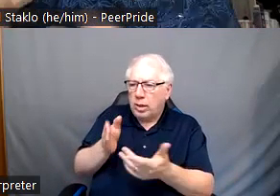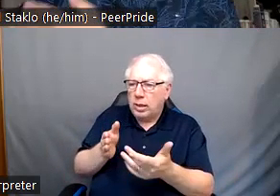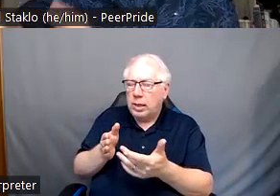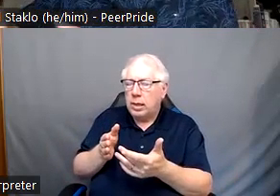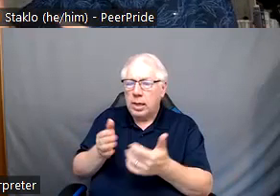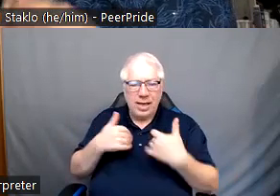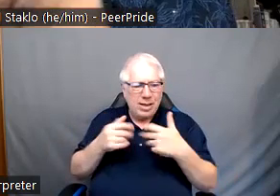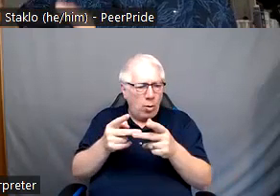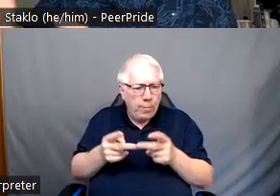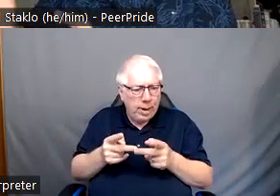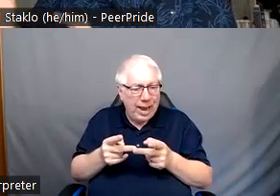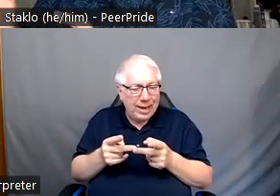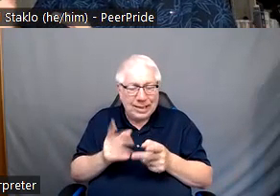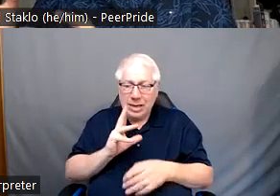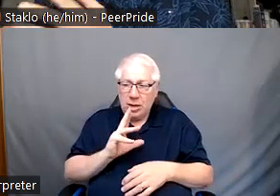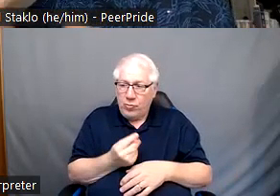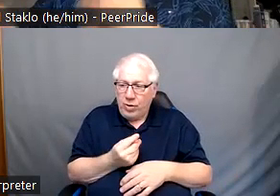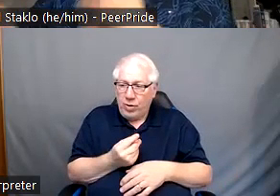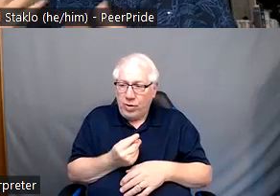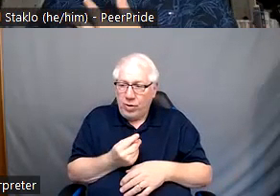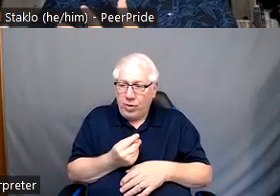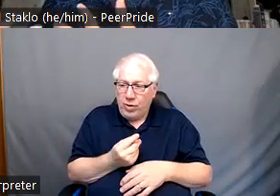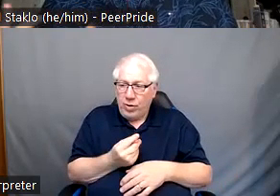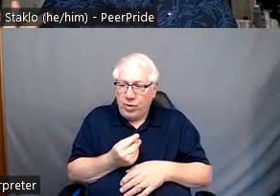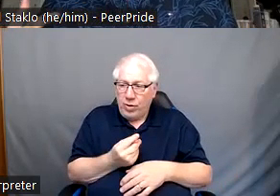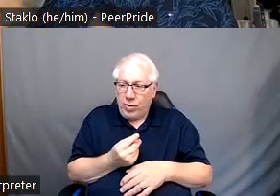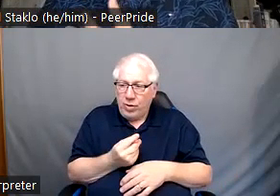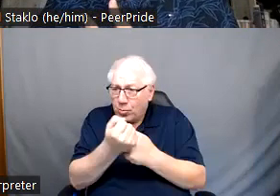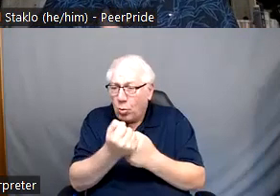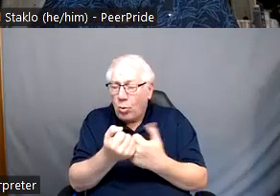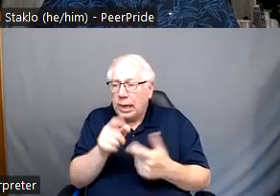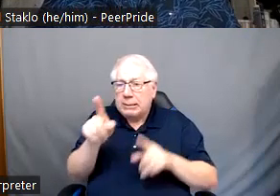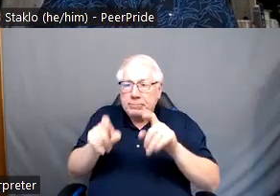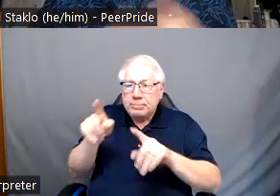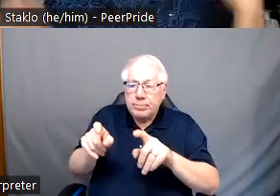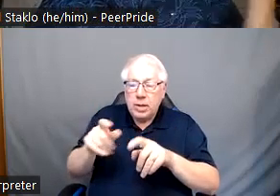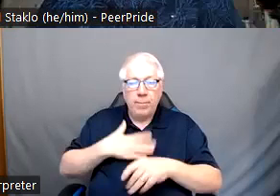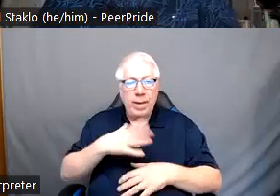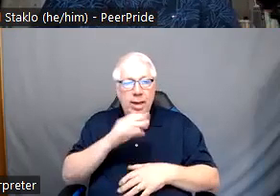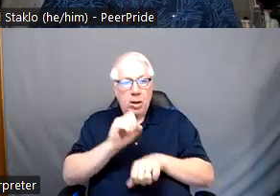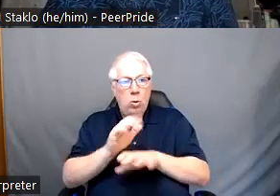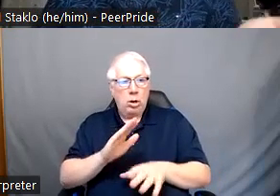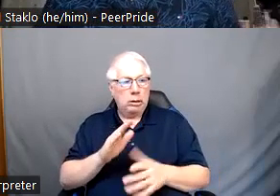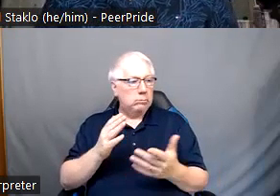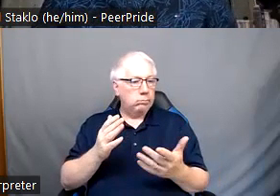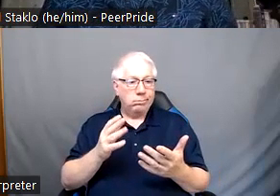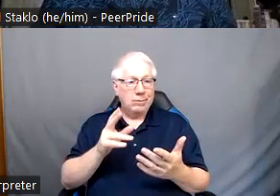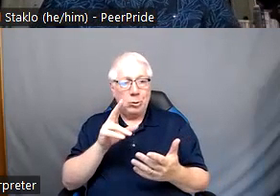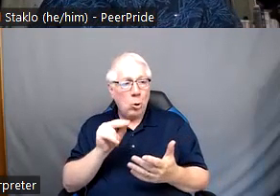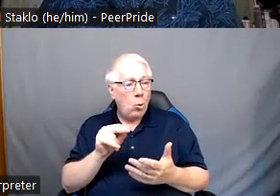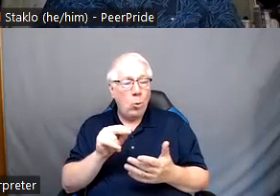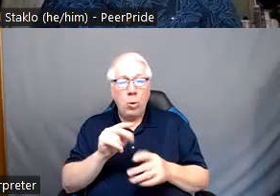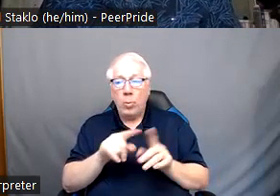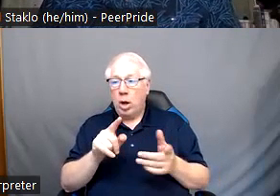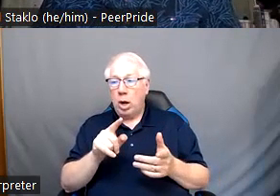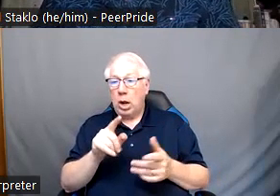is there a place that's just trans run in Connecticut where I can get support and stuff? And my colleague was like, well, no, but I guess